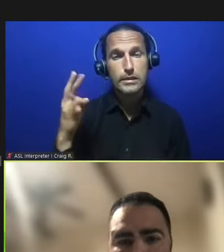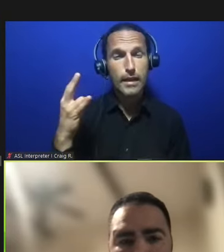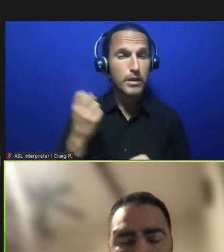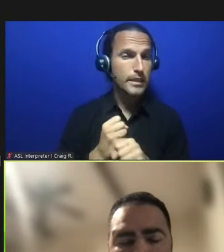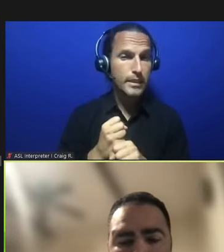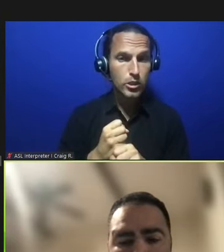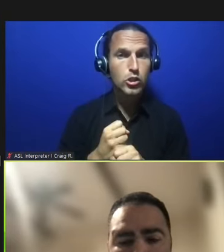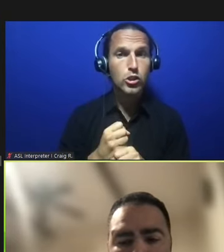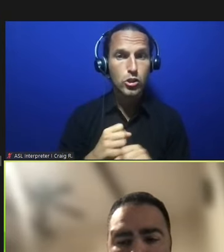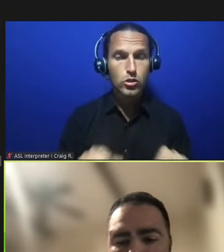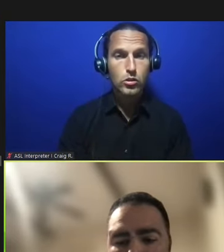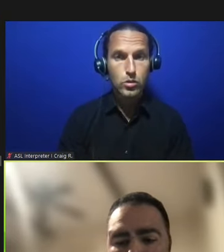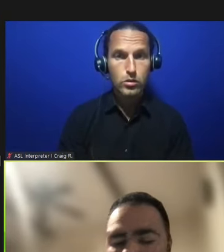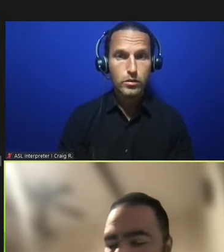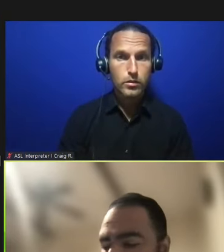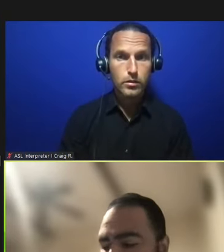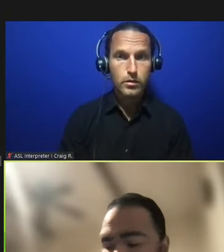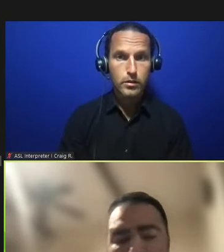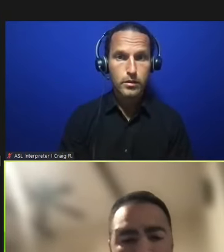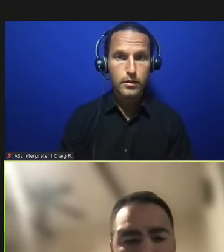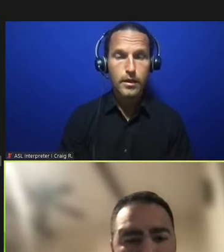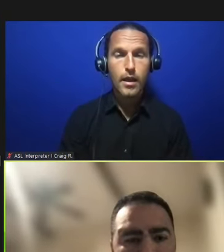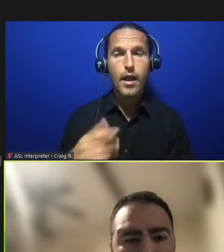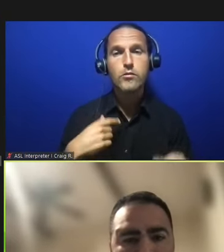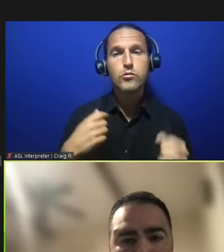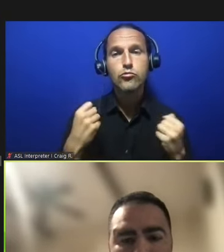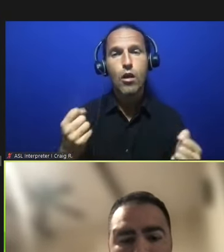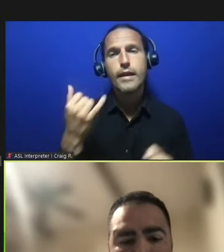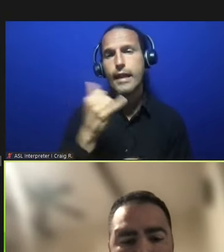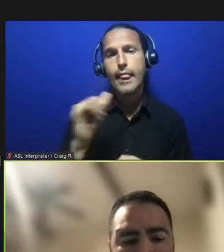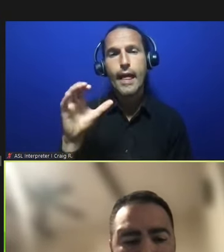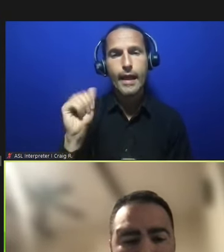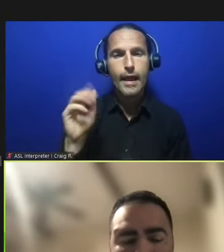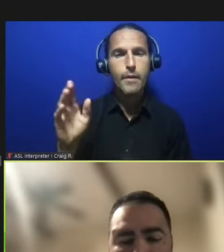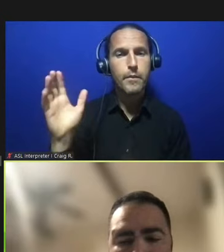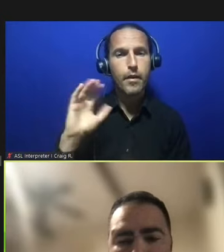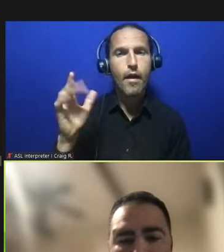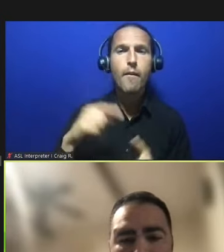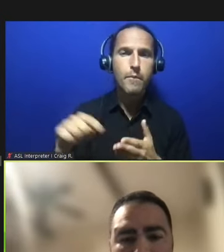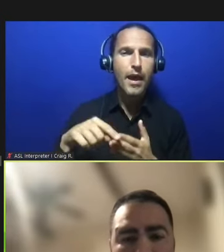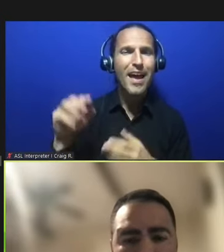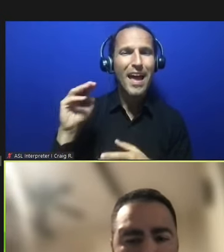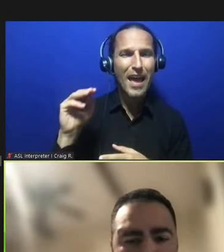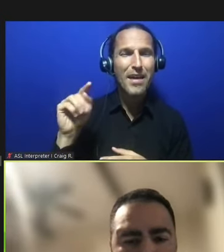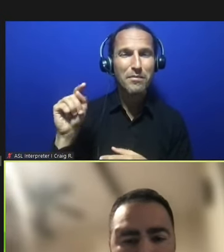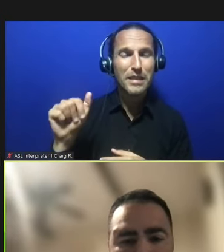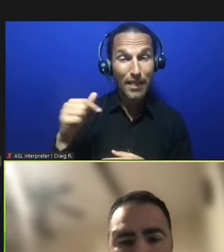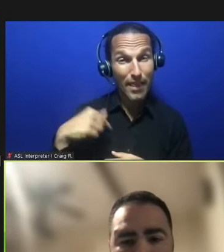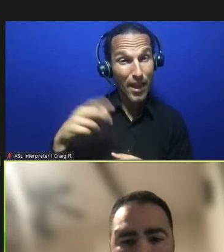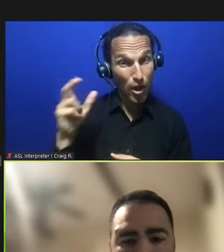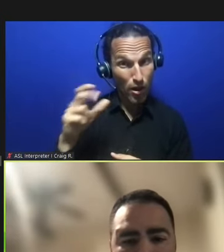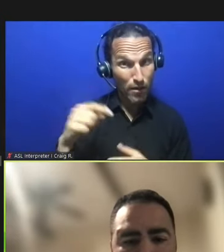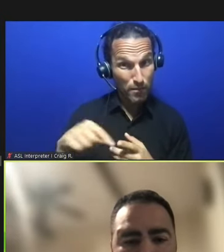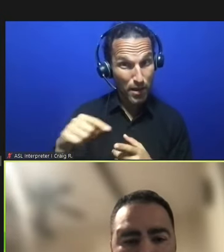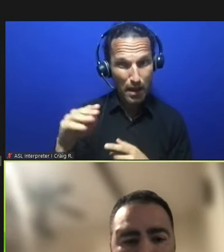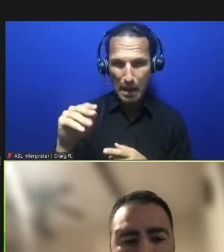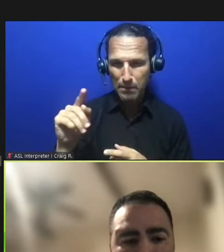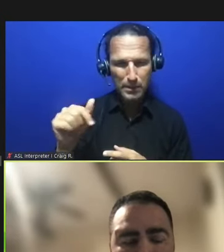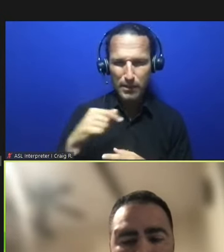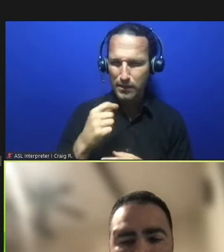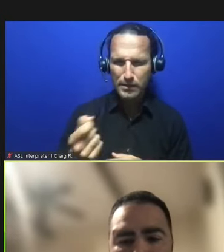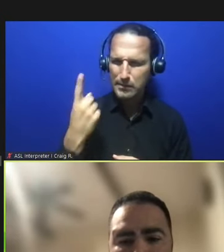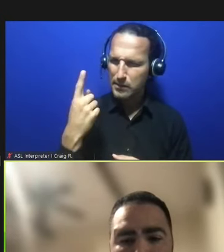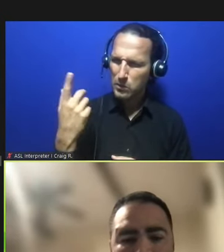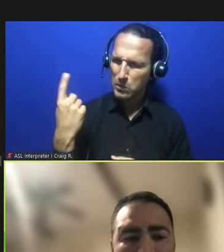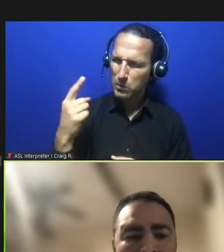years. And when I drove a yellow cab before and I was paying the MTA, and I heard that I was paying the MTA, I didn't understand why I was